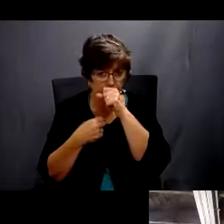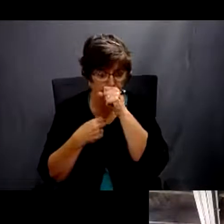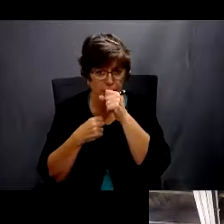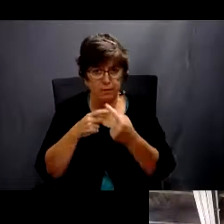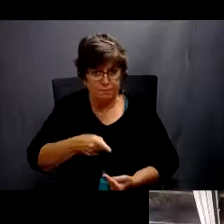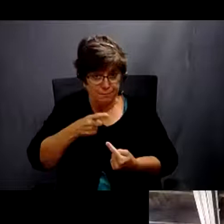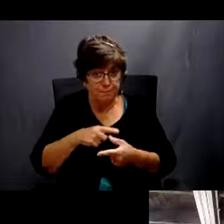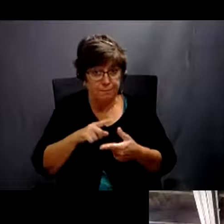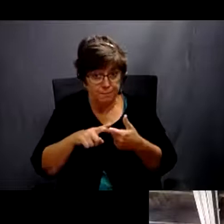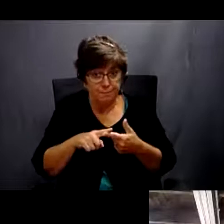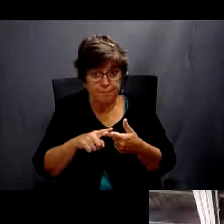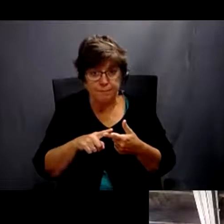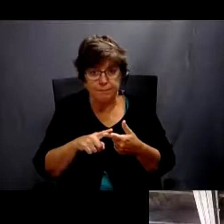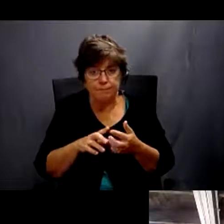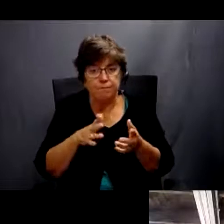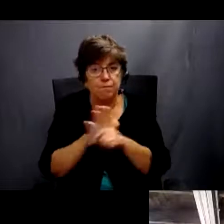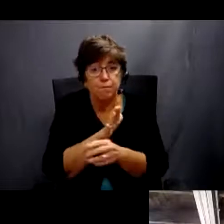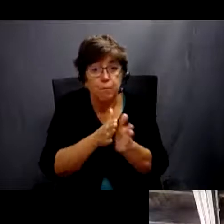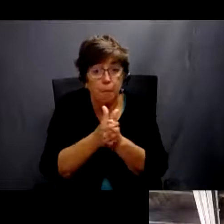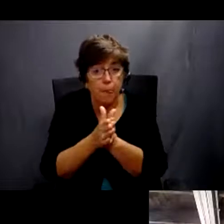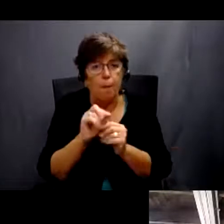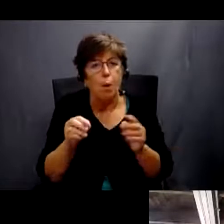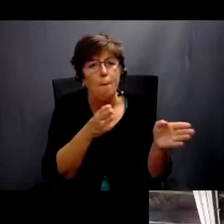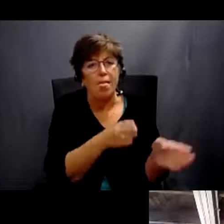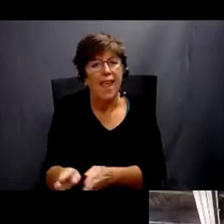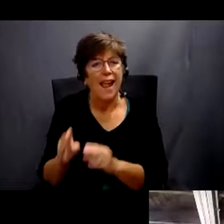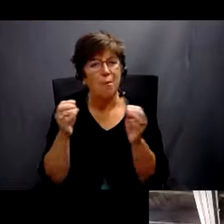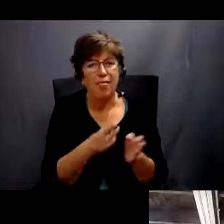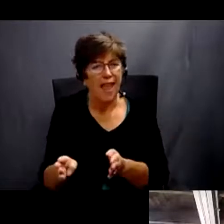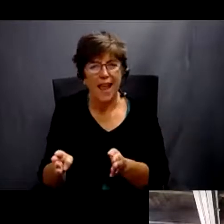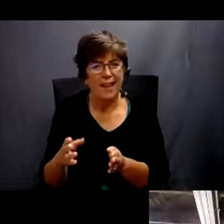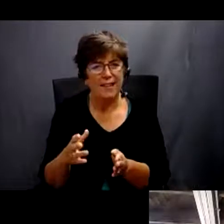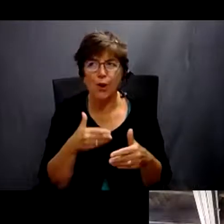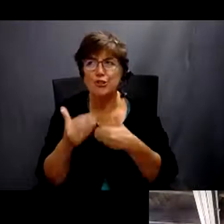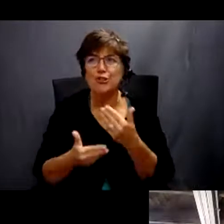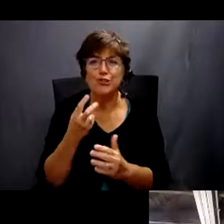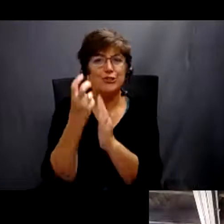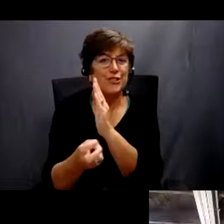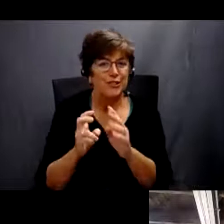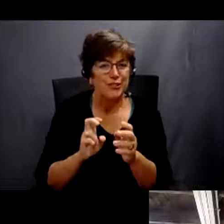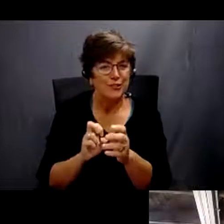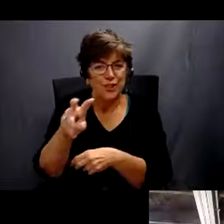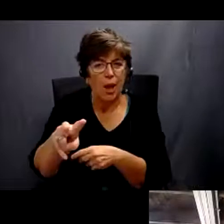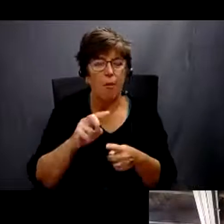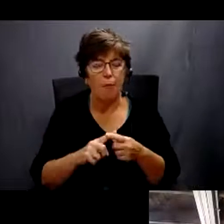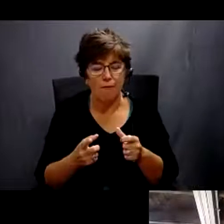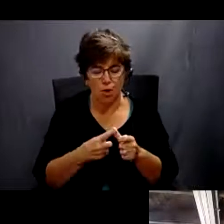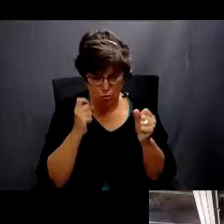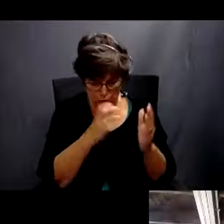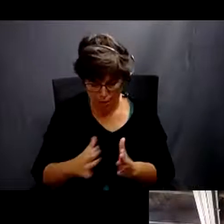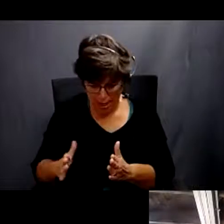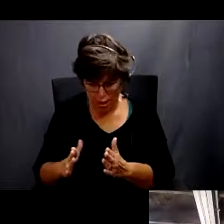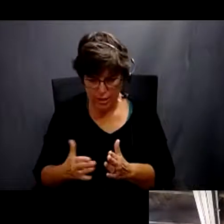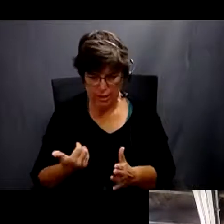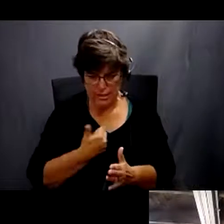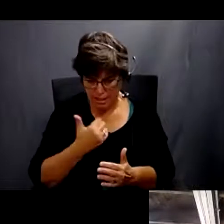just all passion and no planning. So it's strategy and having to create self-awareness, and based